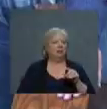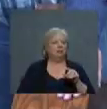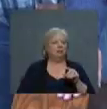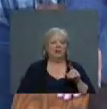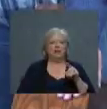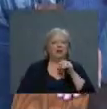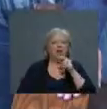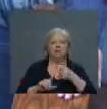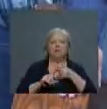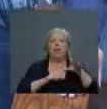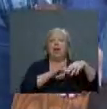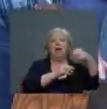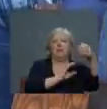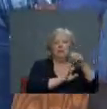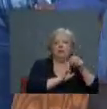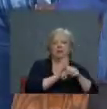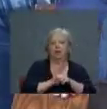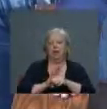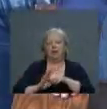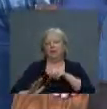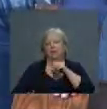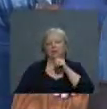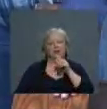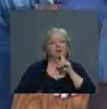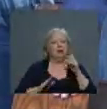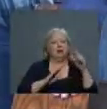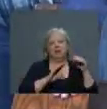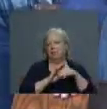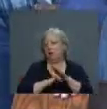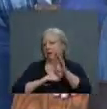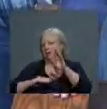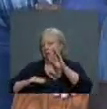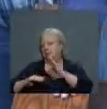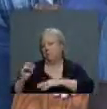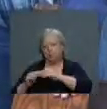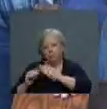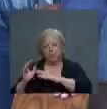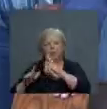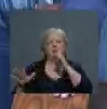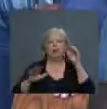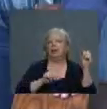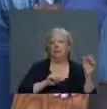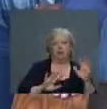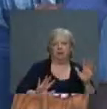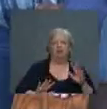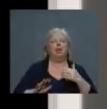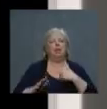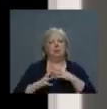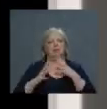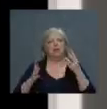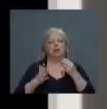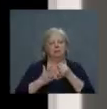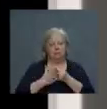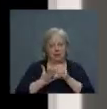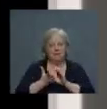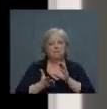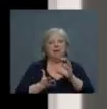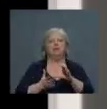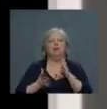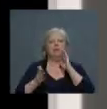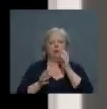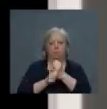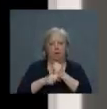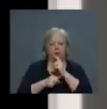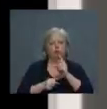they're not out of state. They're not going to fly by night. They've got a lot invested in this if it's approved, and they're going to absolutely make sure